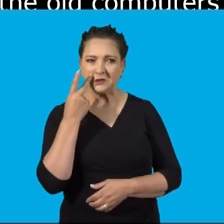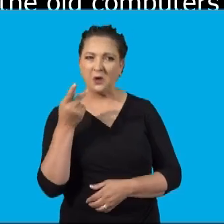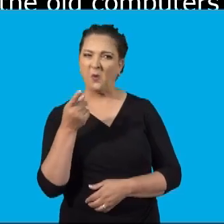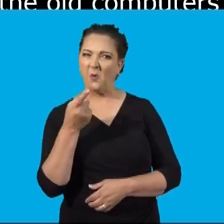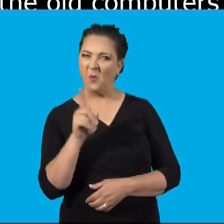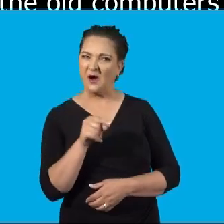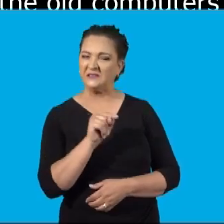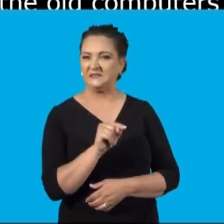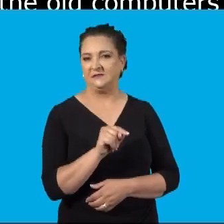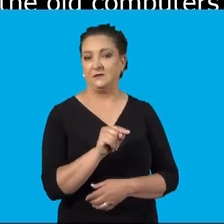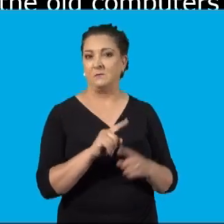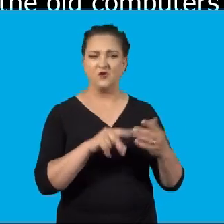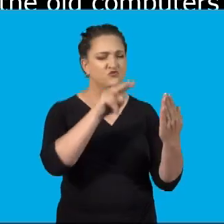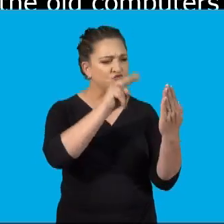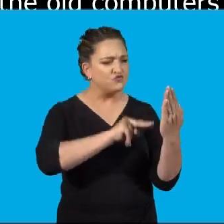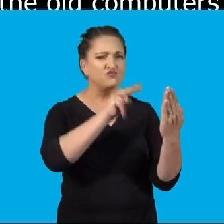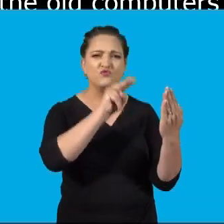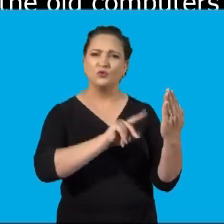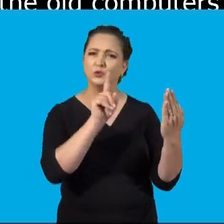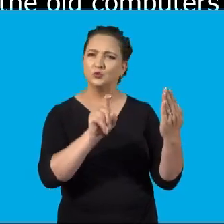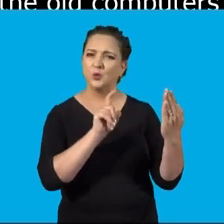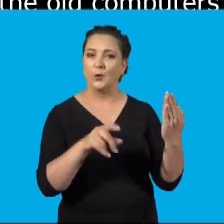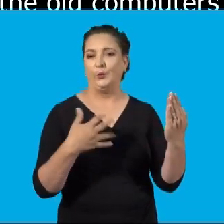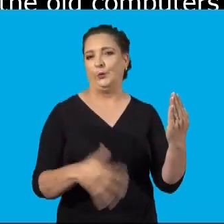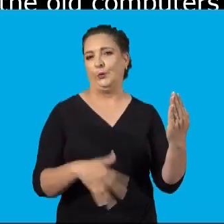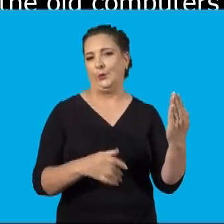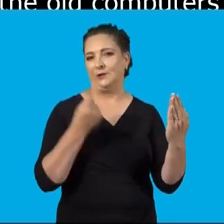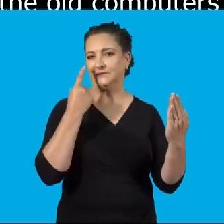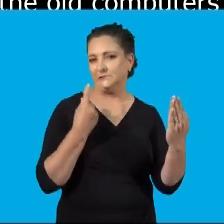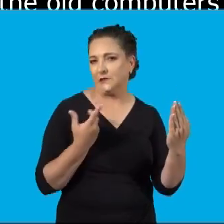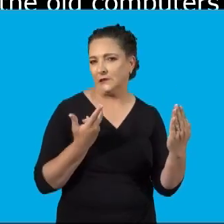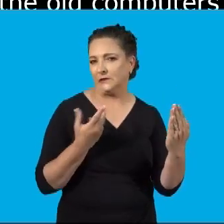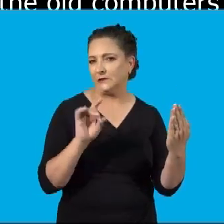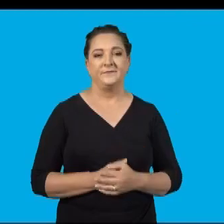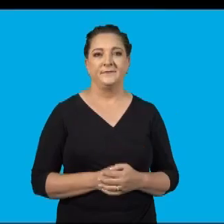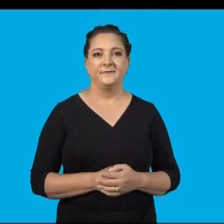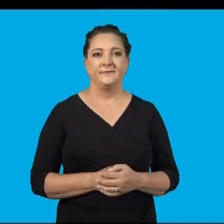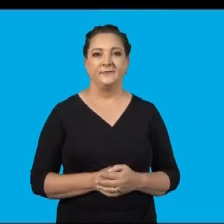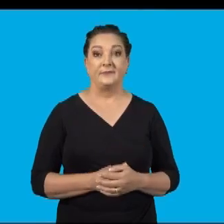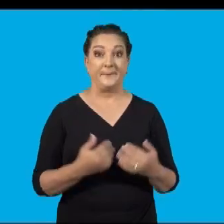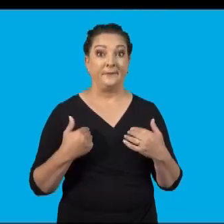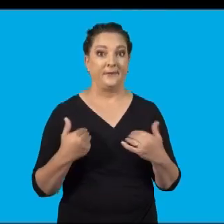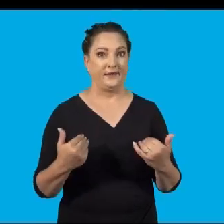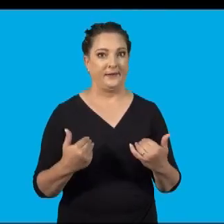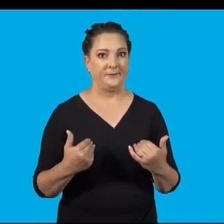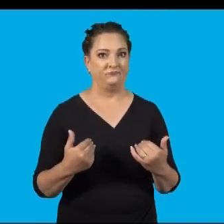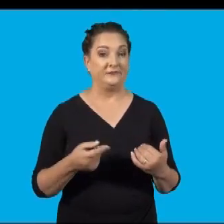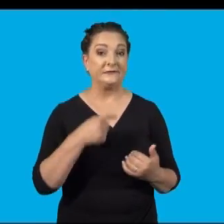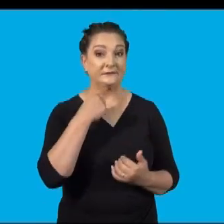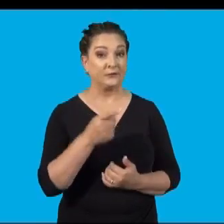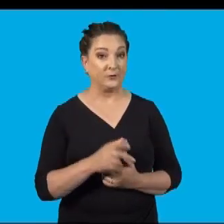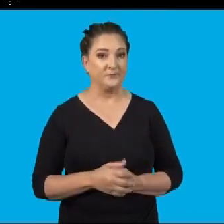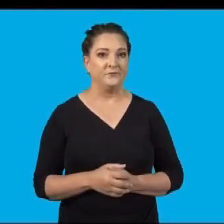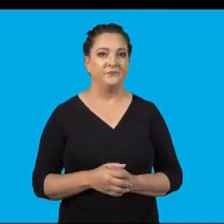important, dear learners, that when you read your question paper, get to understand where the examiner is coming from. And then, to begin,